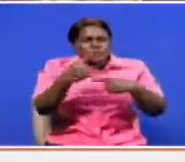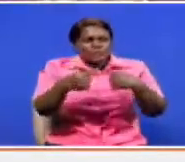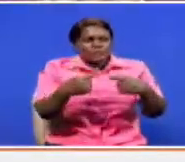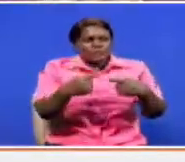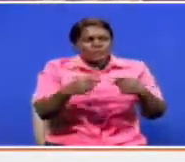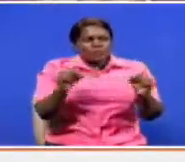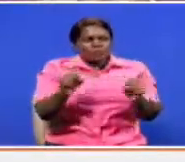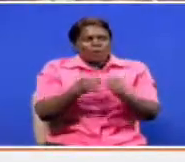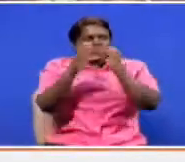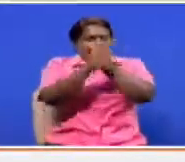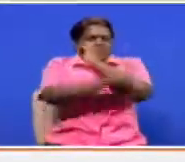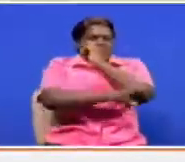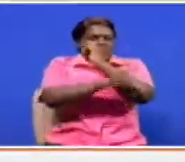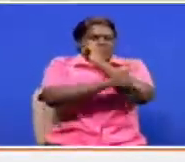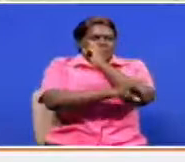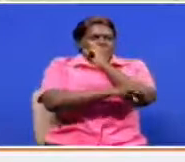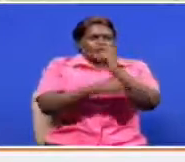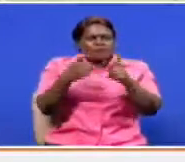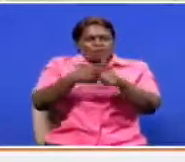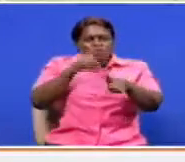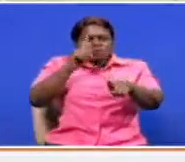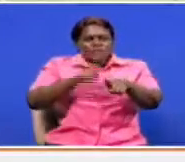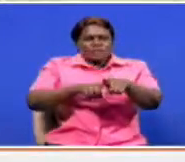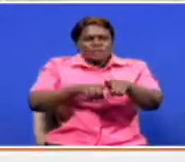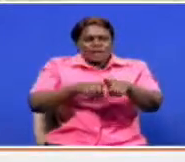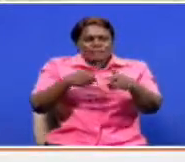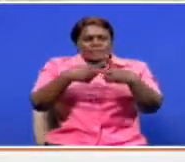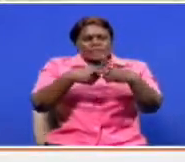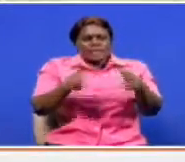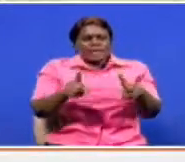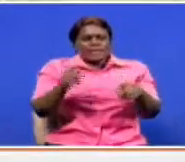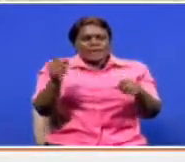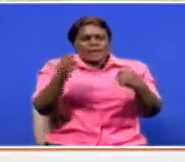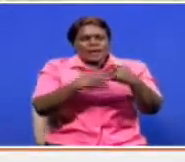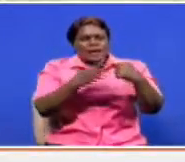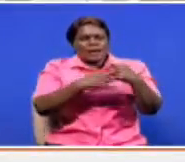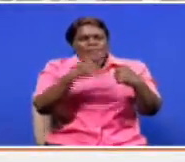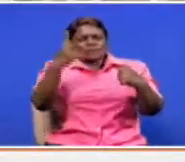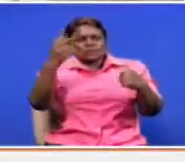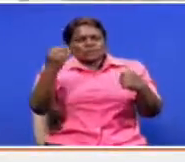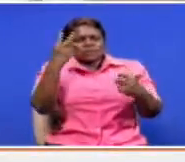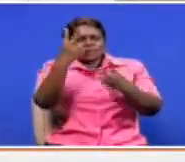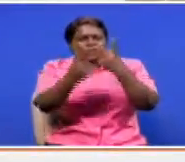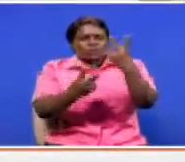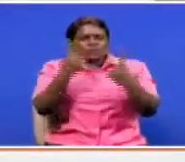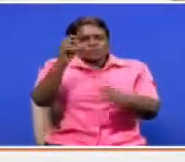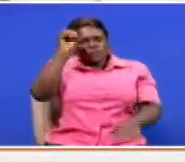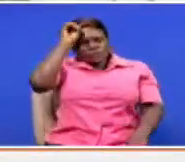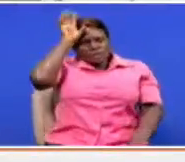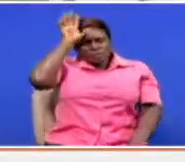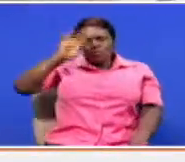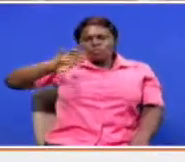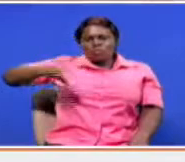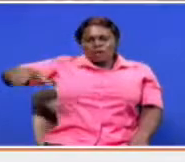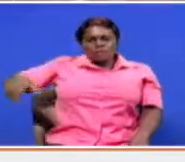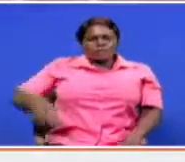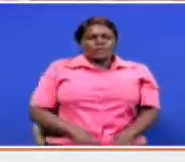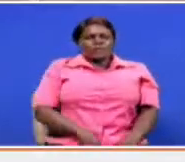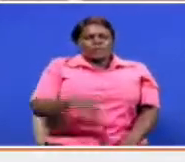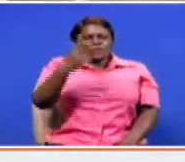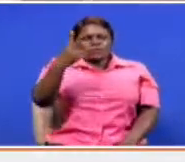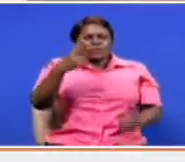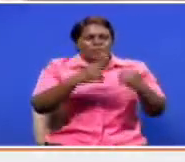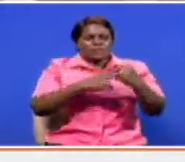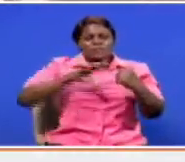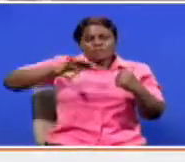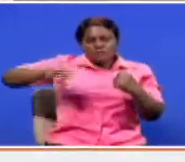be witnessed in the country. Since the outbreak of cholera in August 2022 in Kiambu County, at least